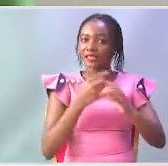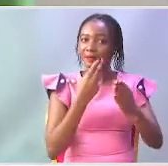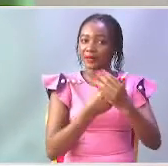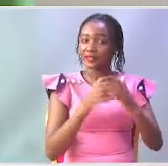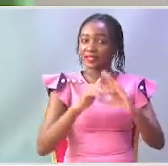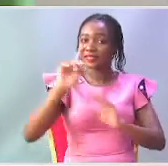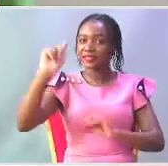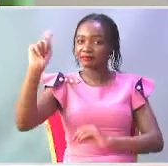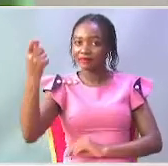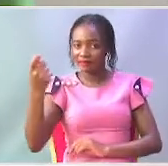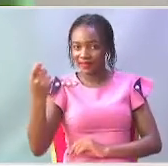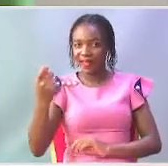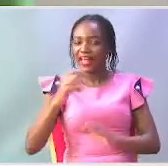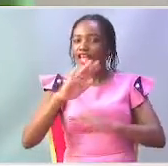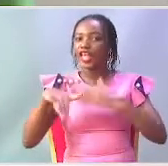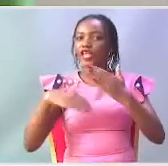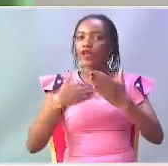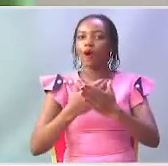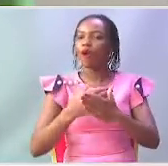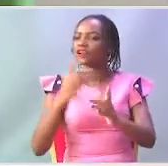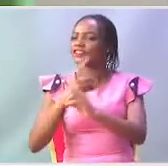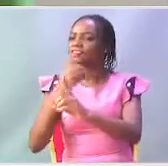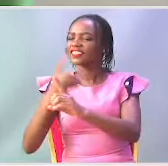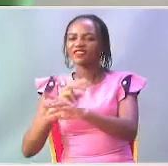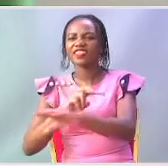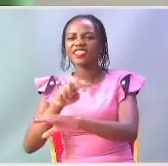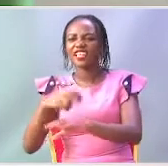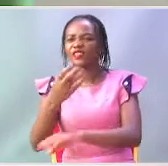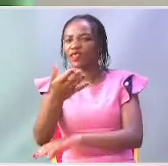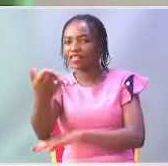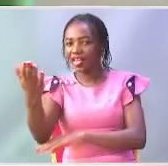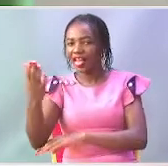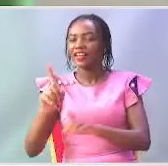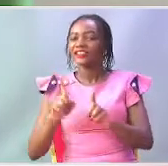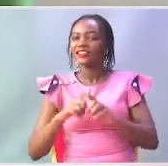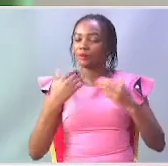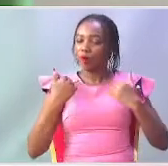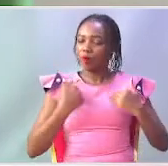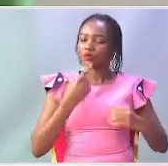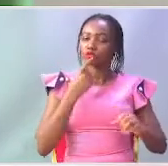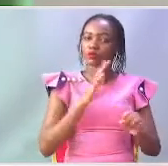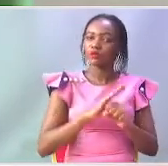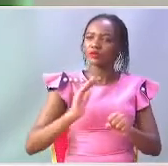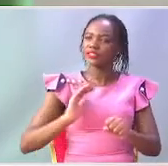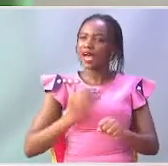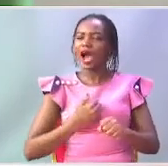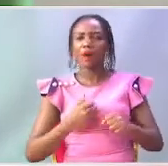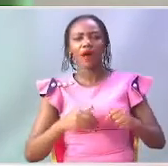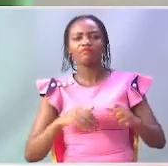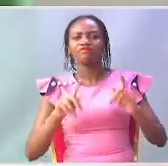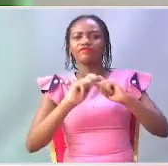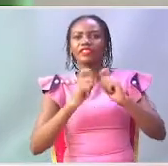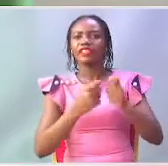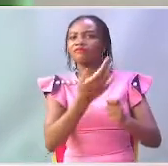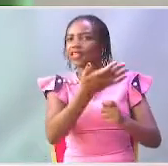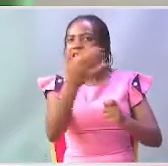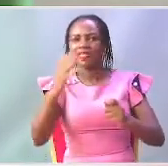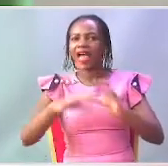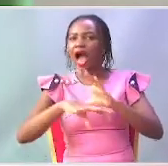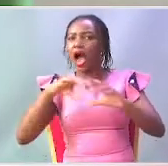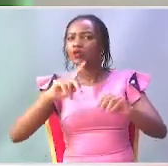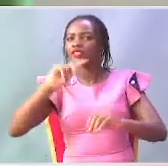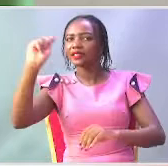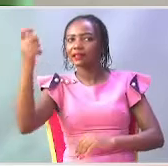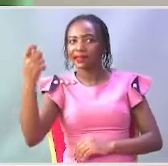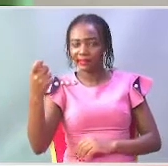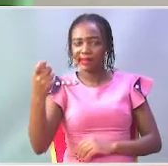of Kenya in all global capitals. I want to assure our diaspora, the amazing Kenyan diaspora, and